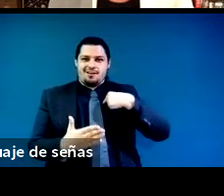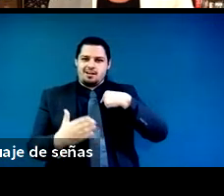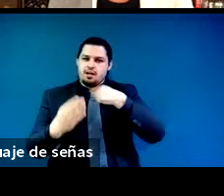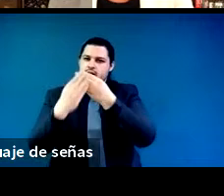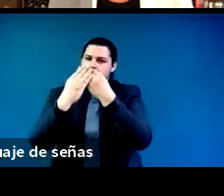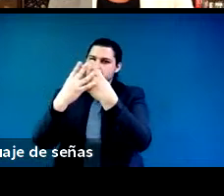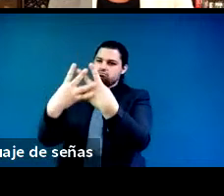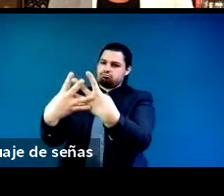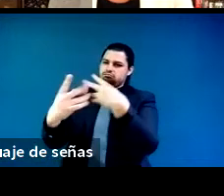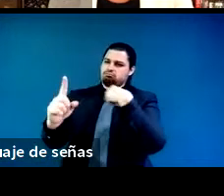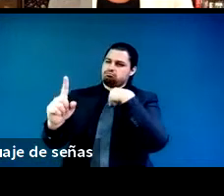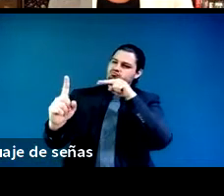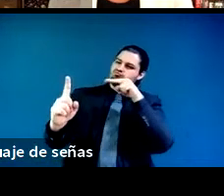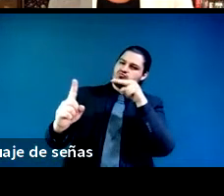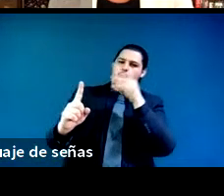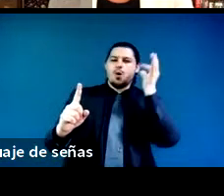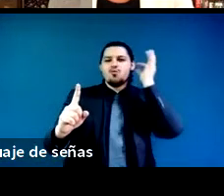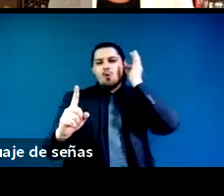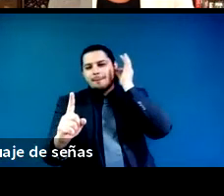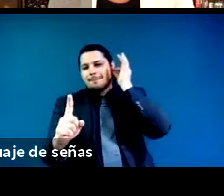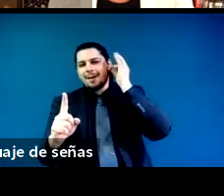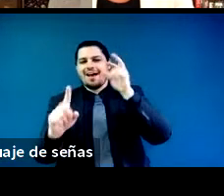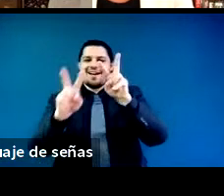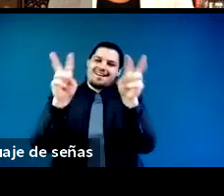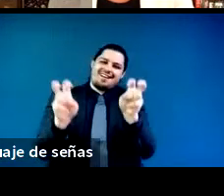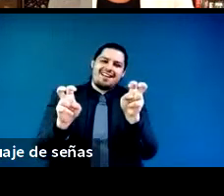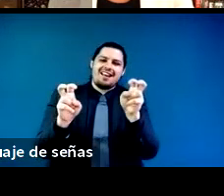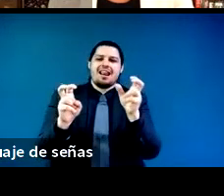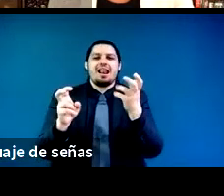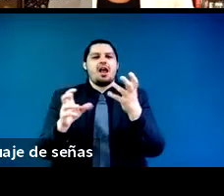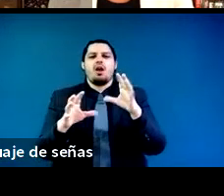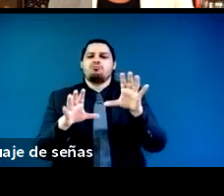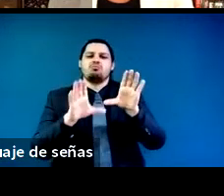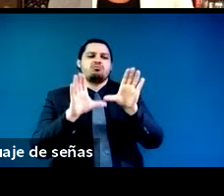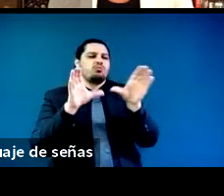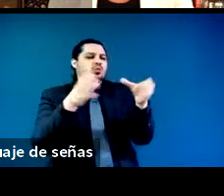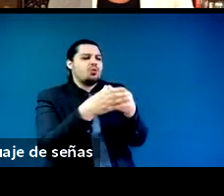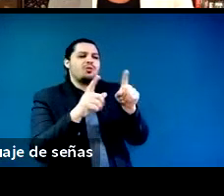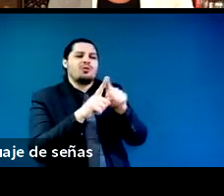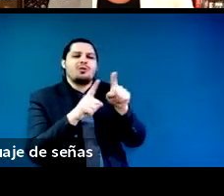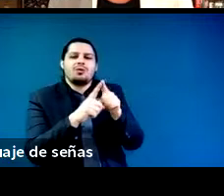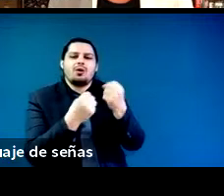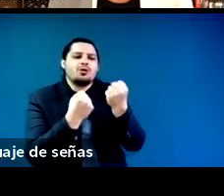have the injustices that people have described, namely women continuously